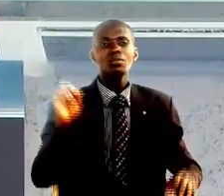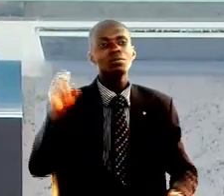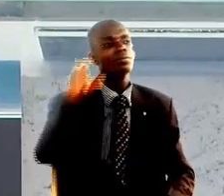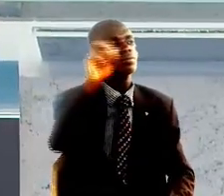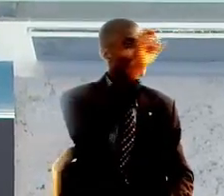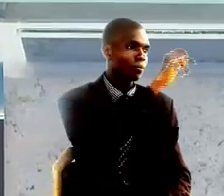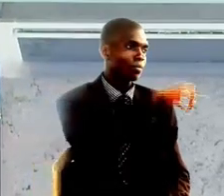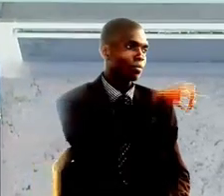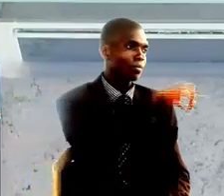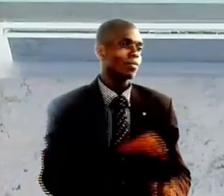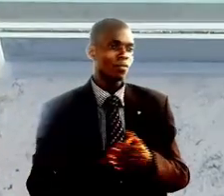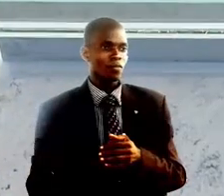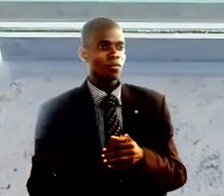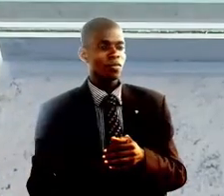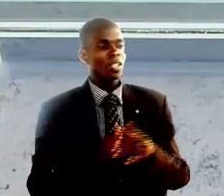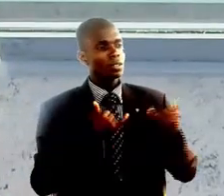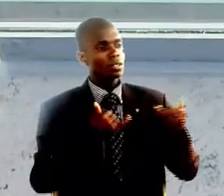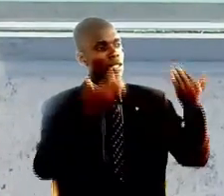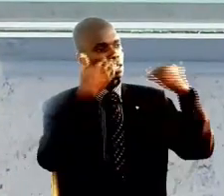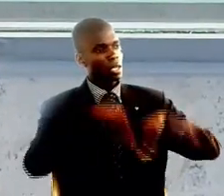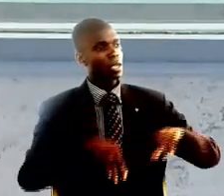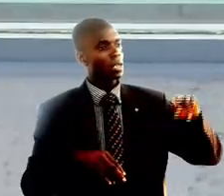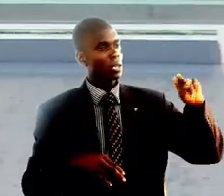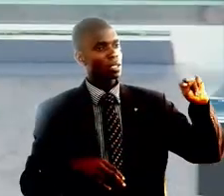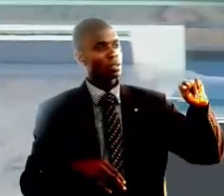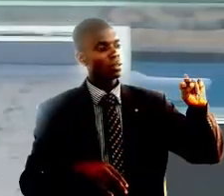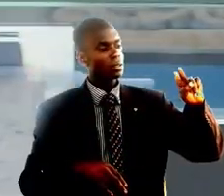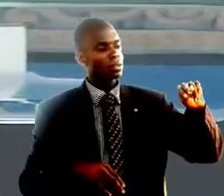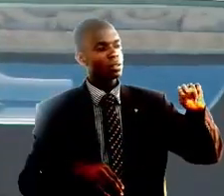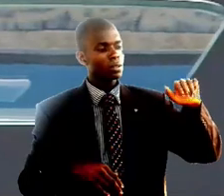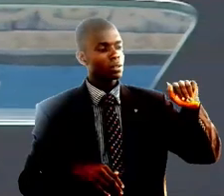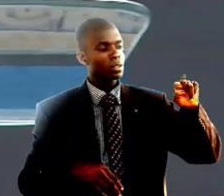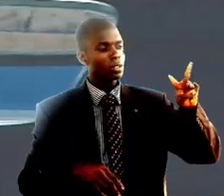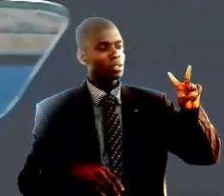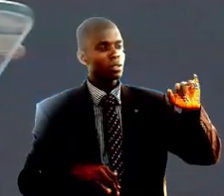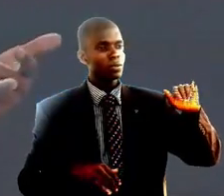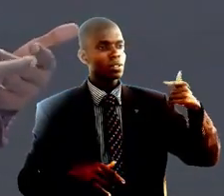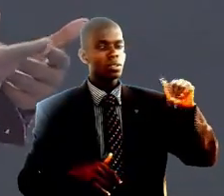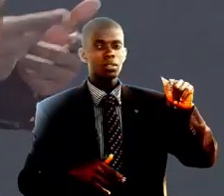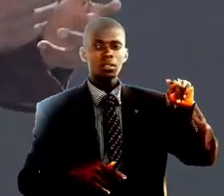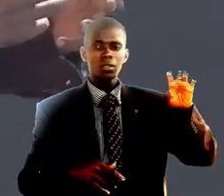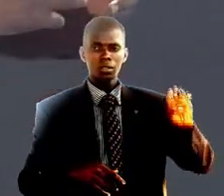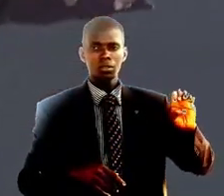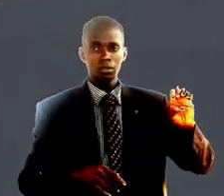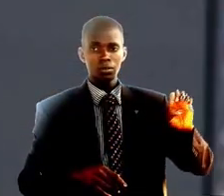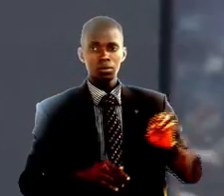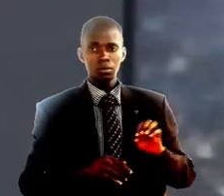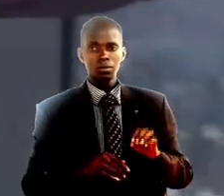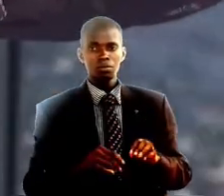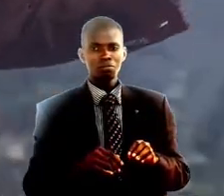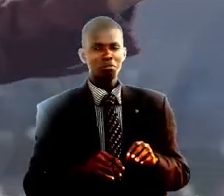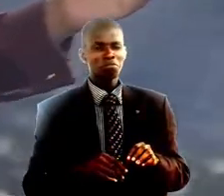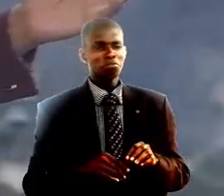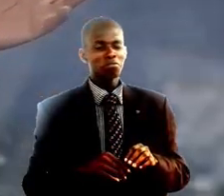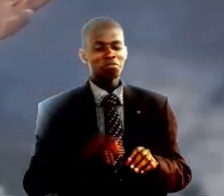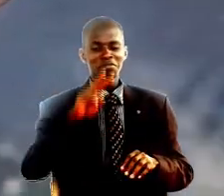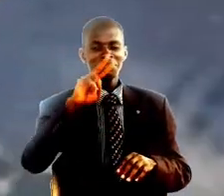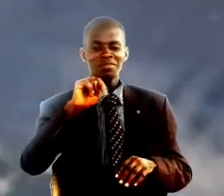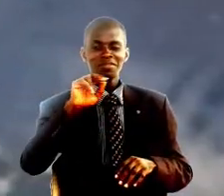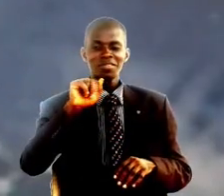oscillate. Navigate. Navigate. You see, Columbus discovered a new